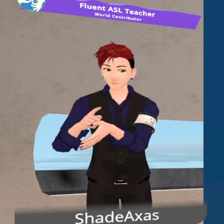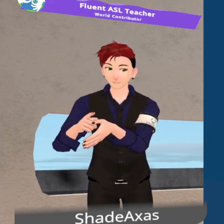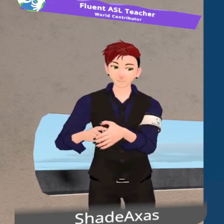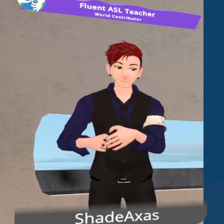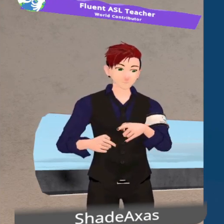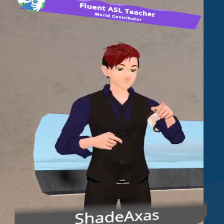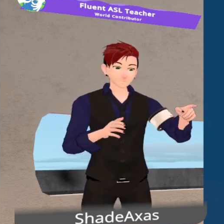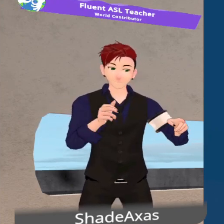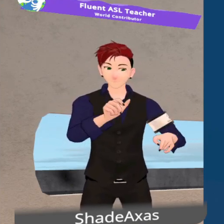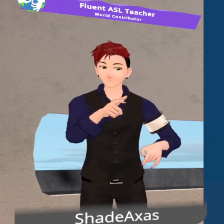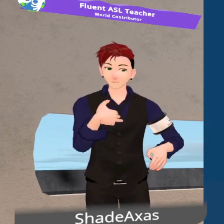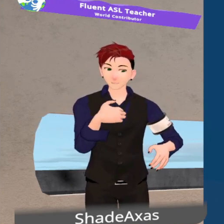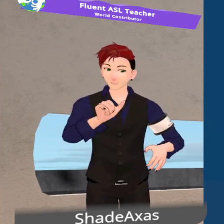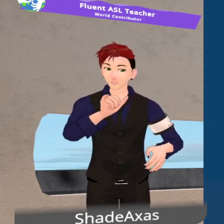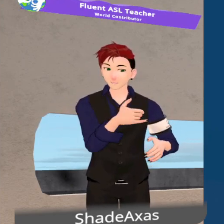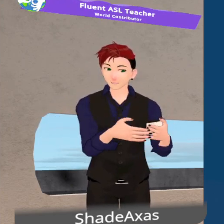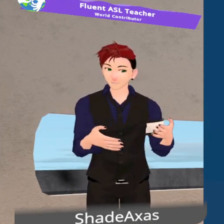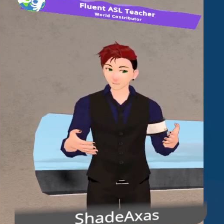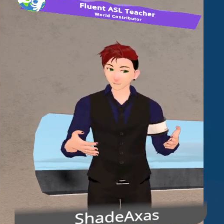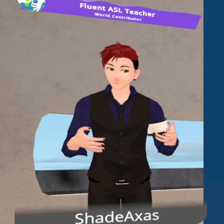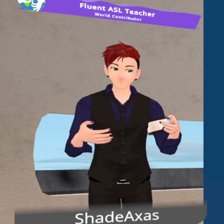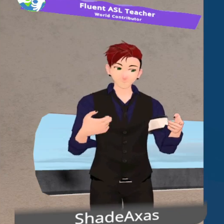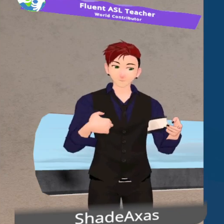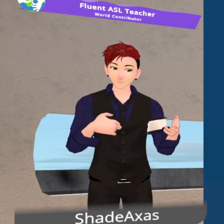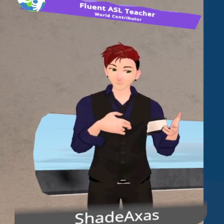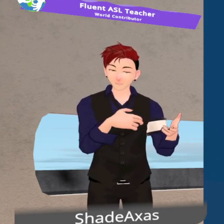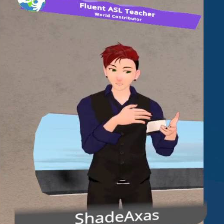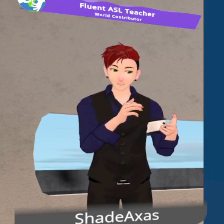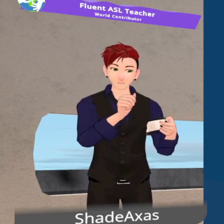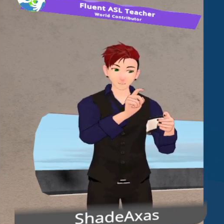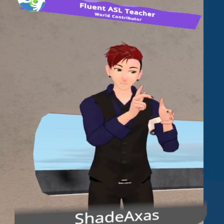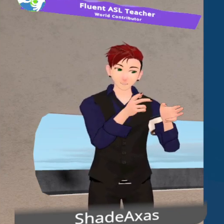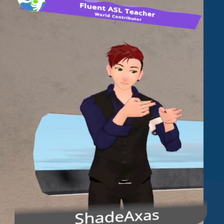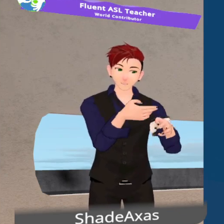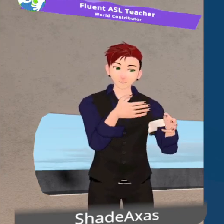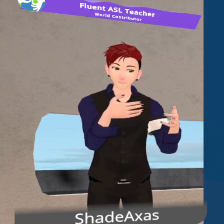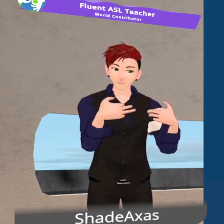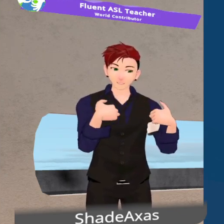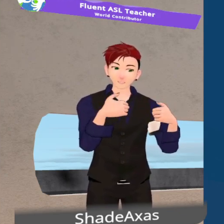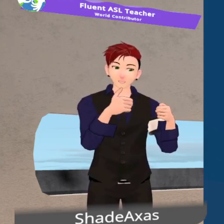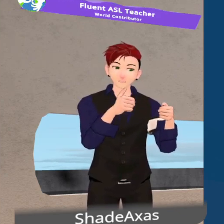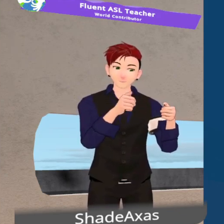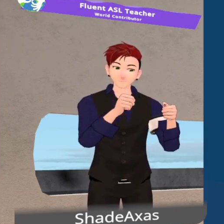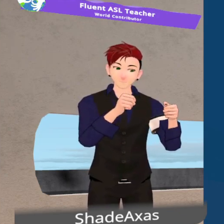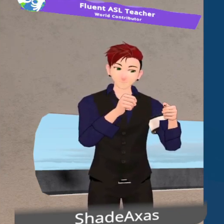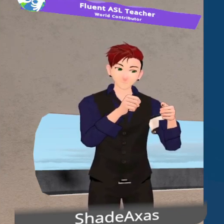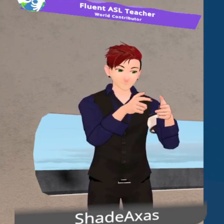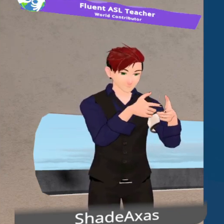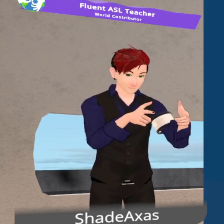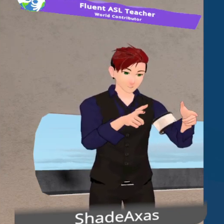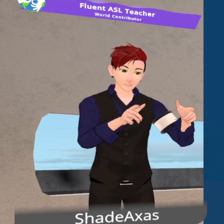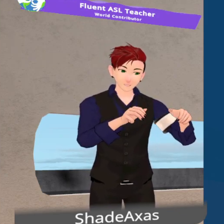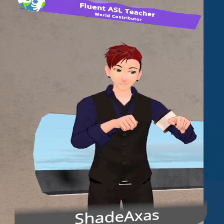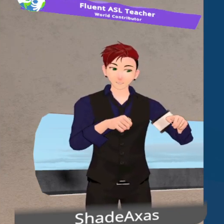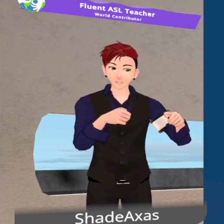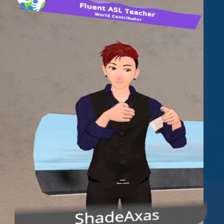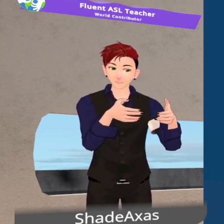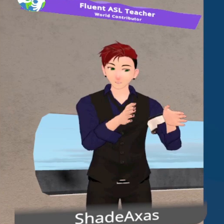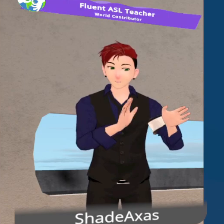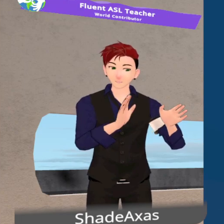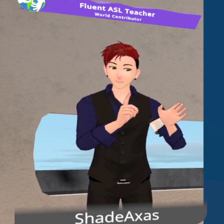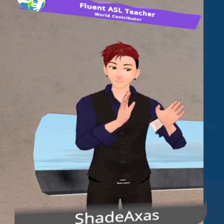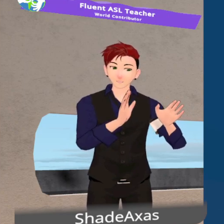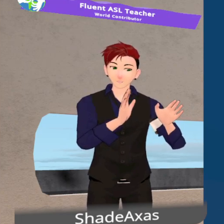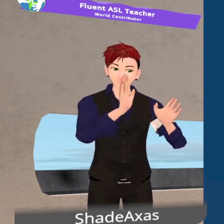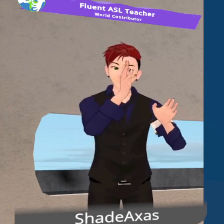a definition. ASL has the same thing. We, as ASL users, have a language, have